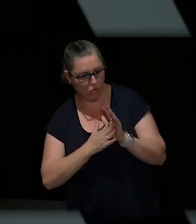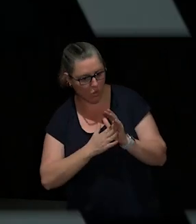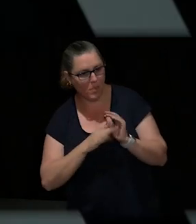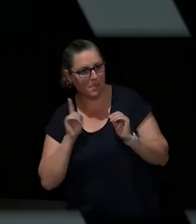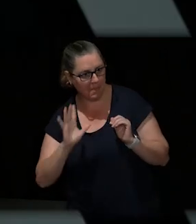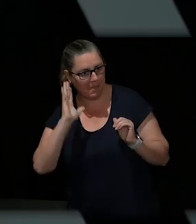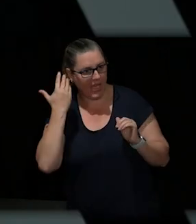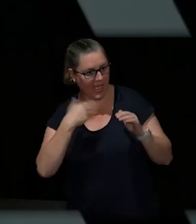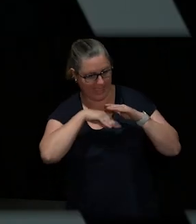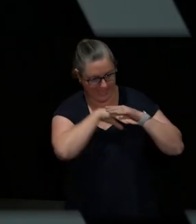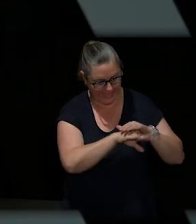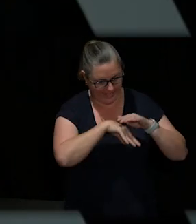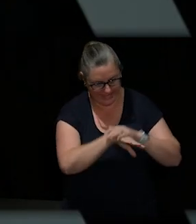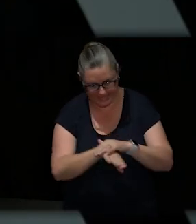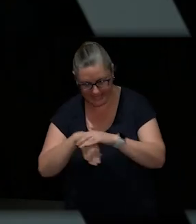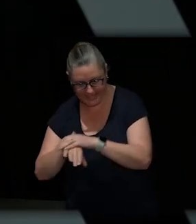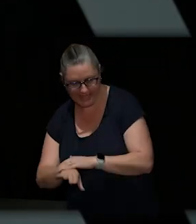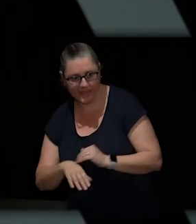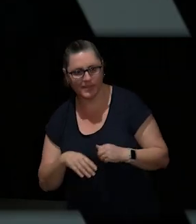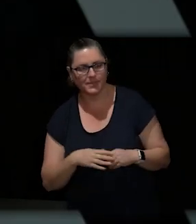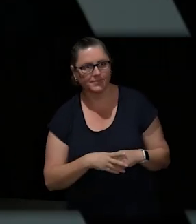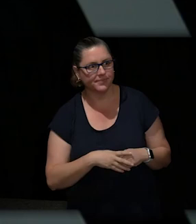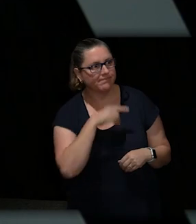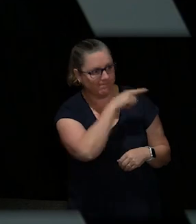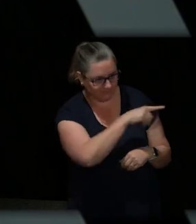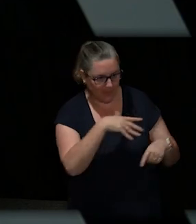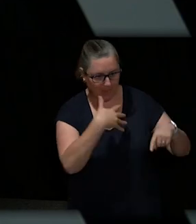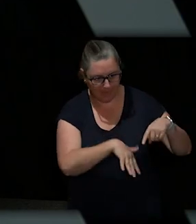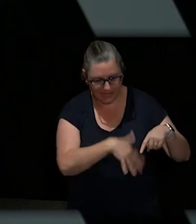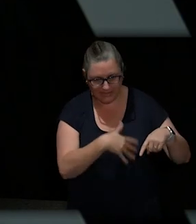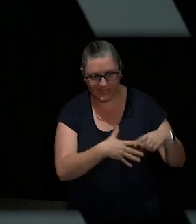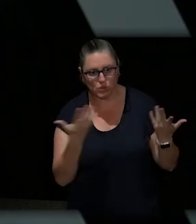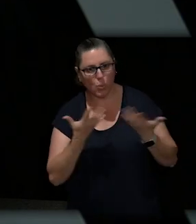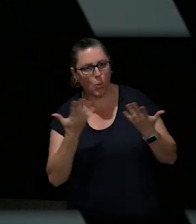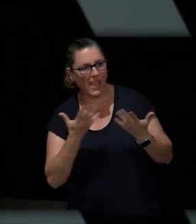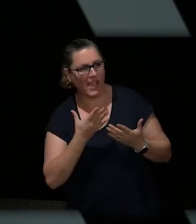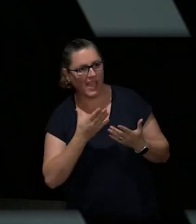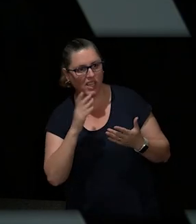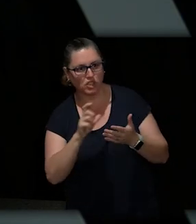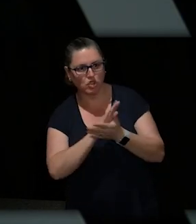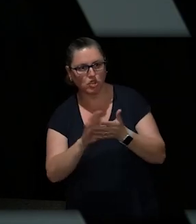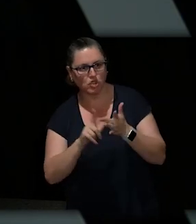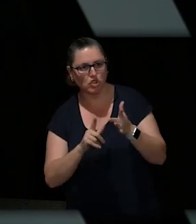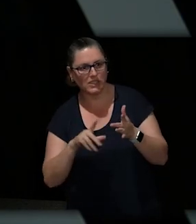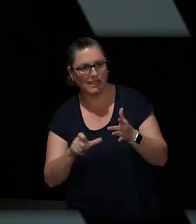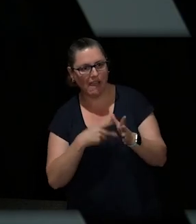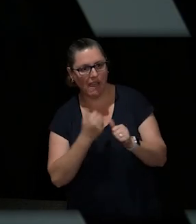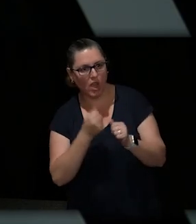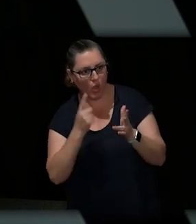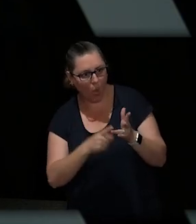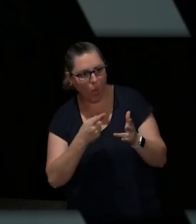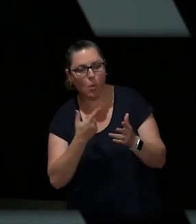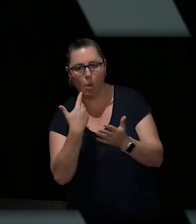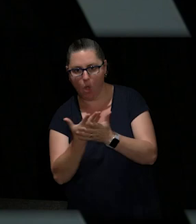time. He was backstage in Chicago on the night of Obama's re-election in